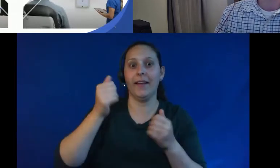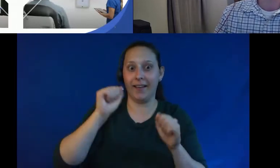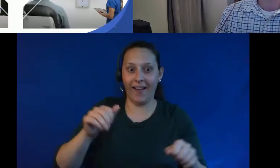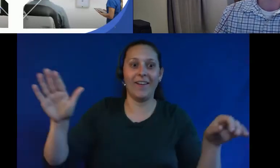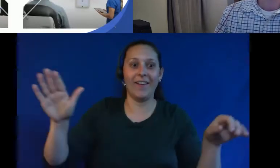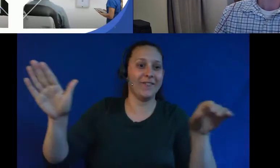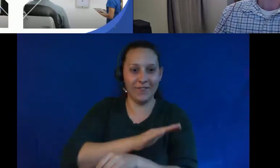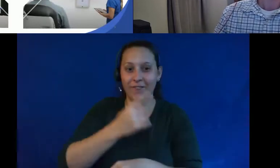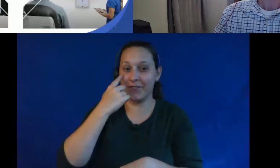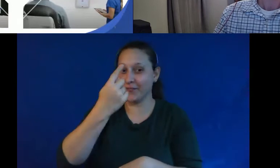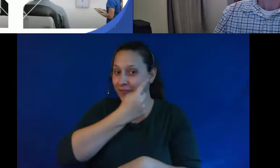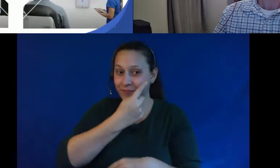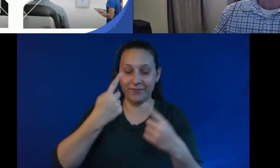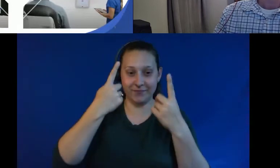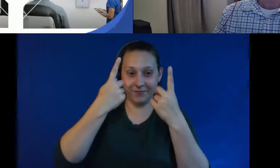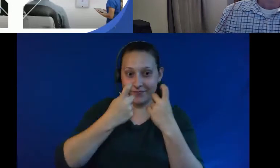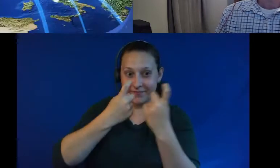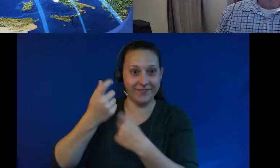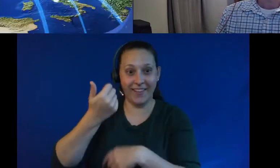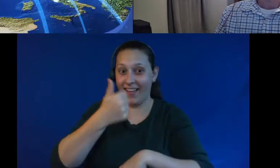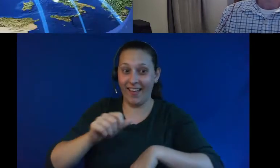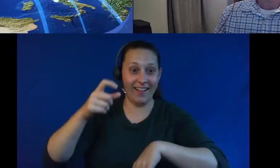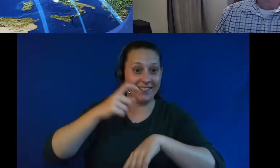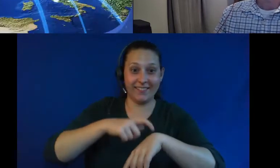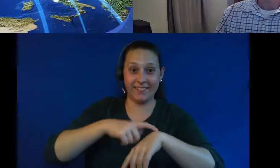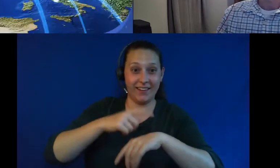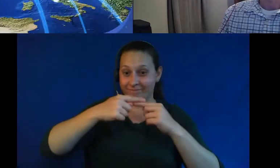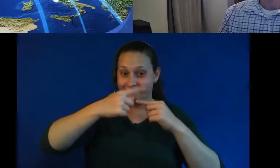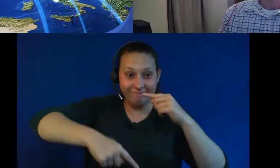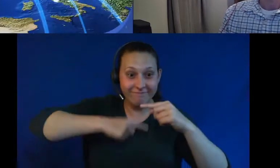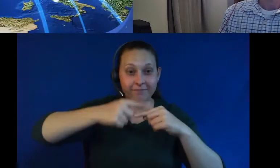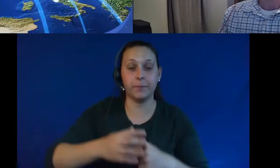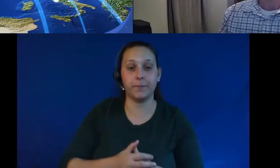day of the year. In addition to remote and